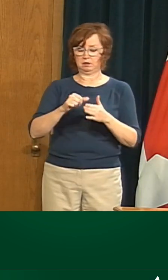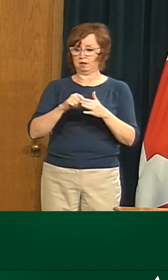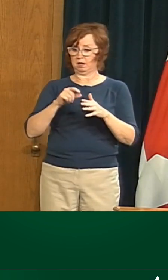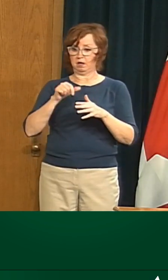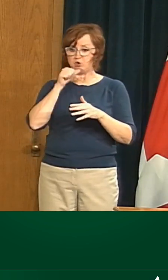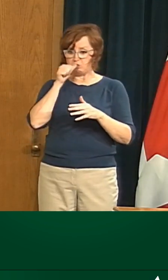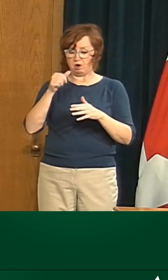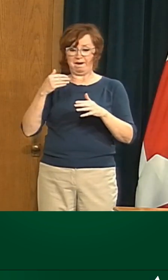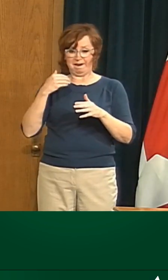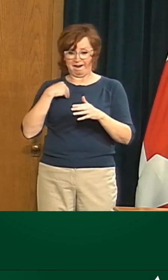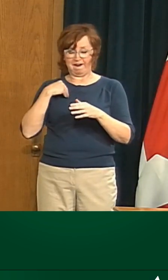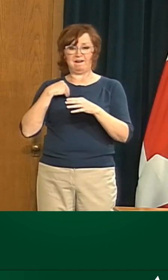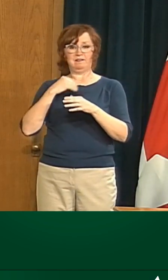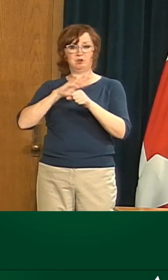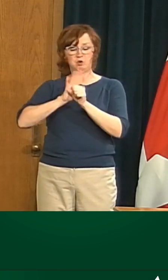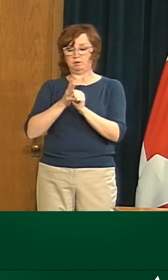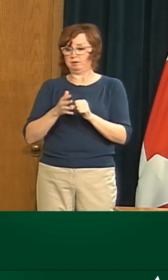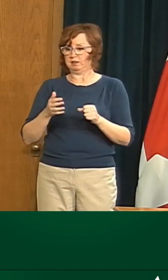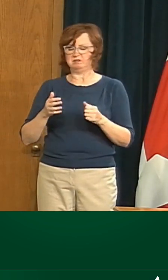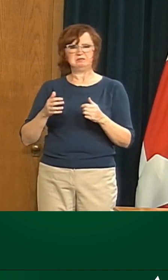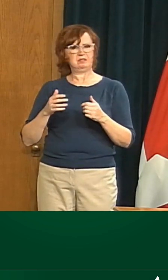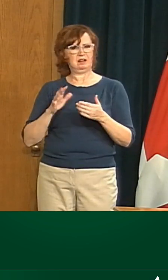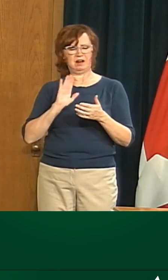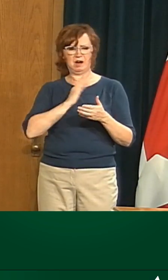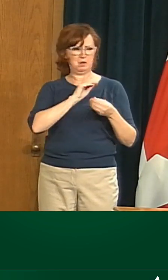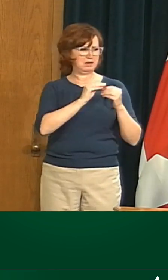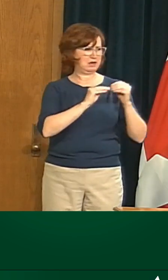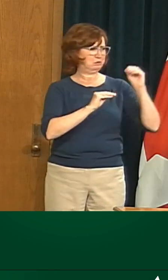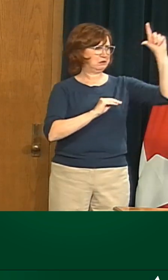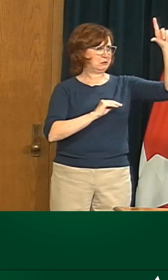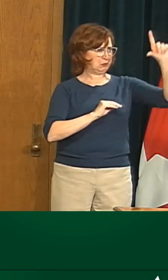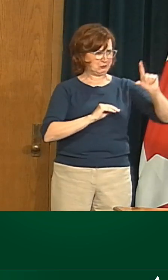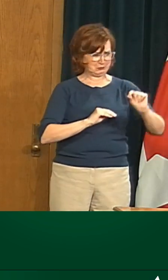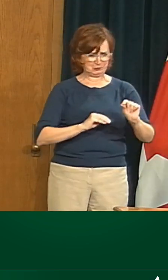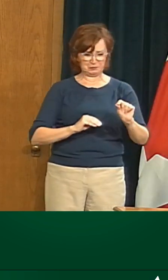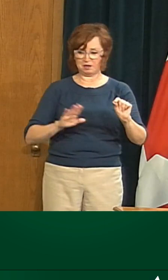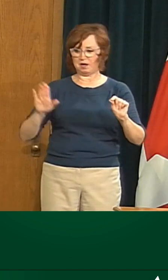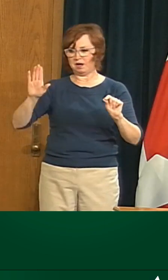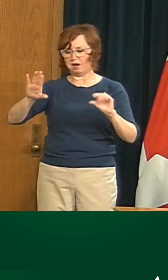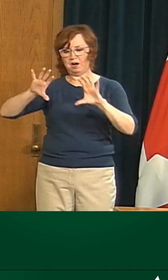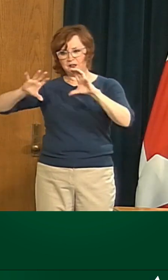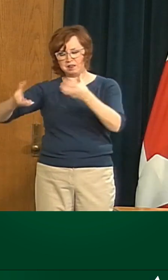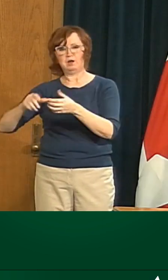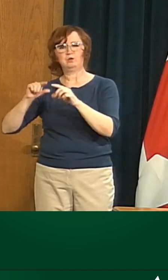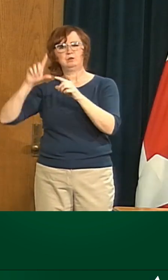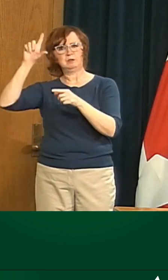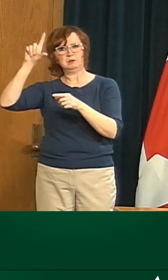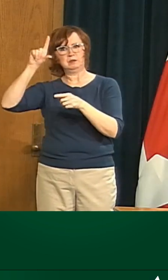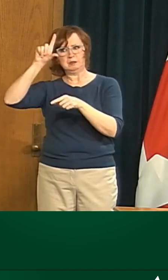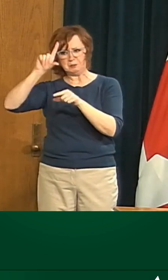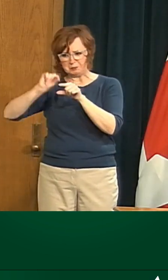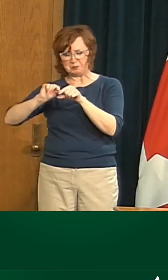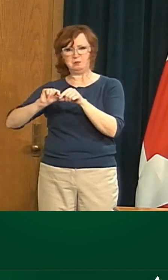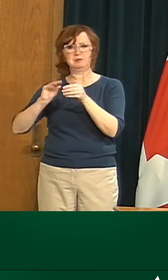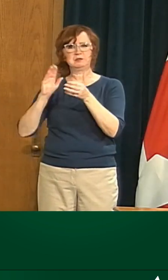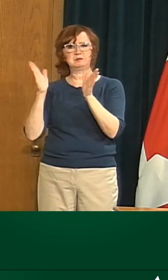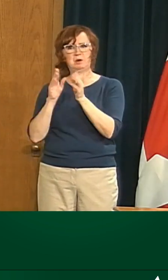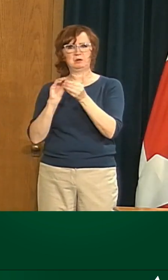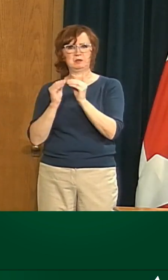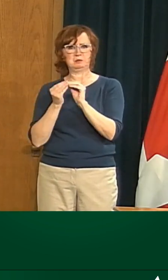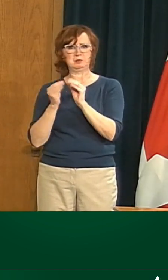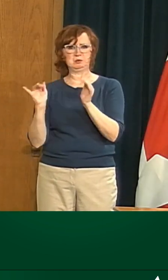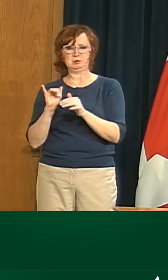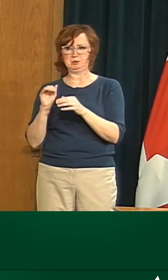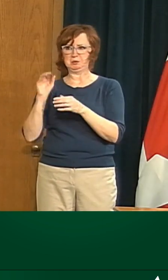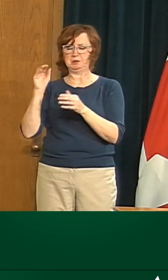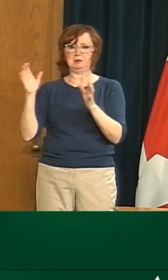testing where there's a cluster or an outbreak, either in an institutional setting, where we may test everyone, even if they're asymptomatic,